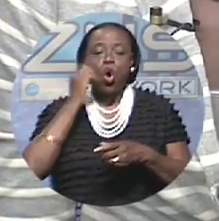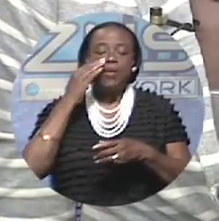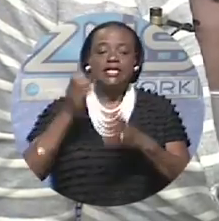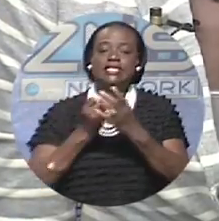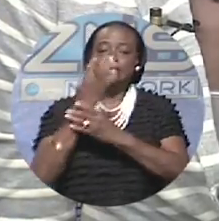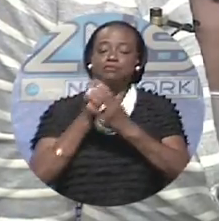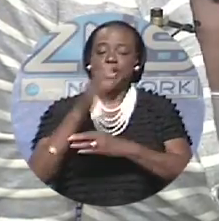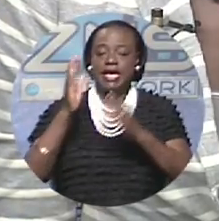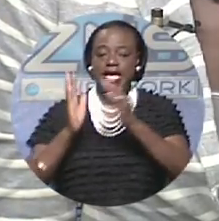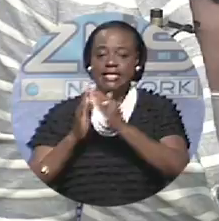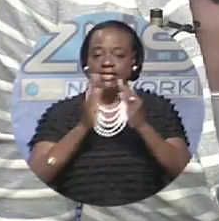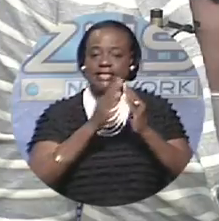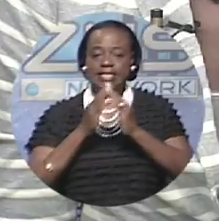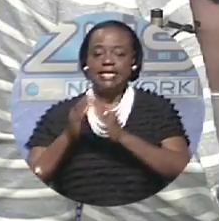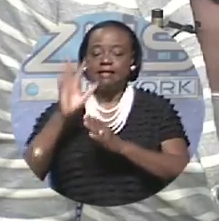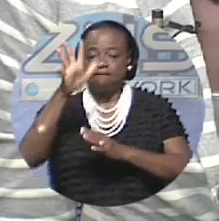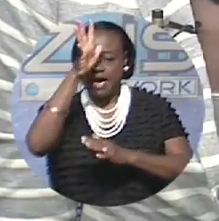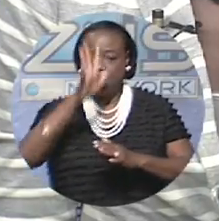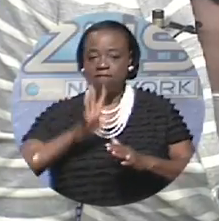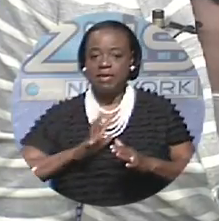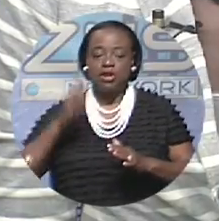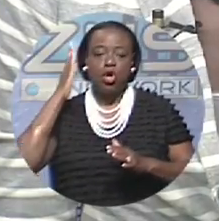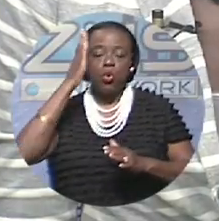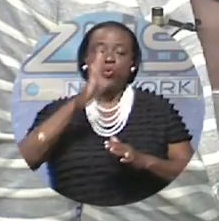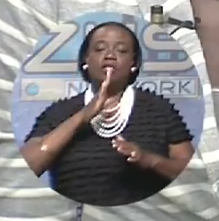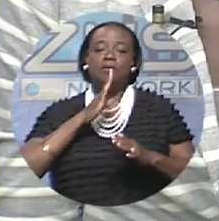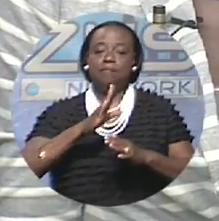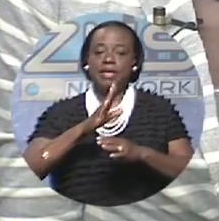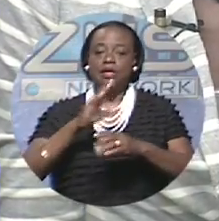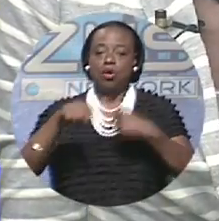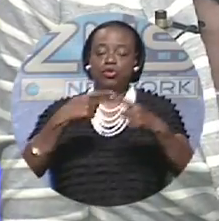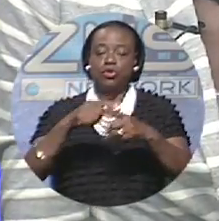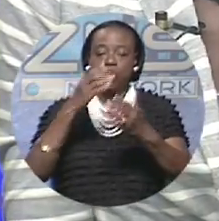five individuals are expected to be formally arraigned in the magistrate's court sometime next week.